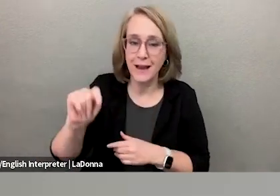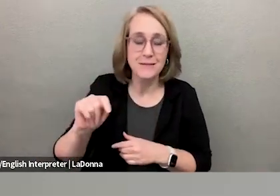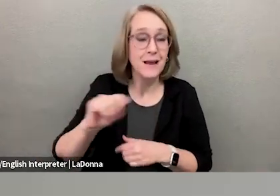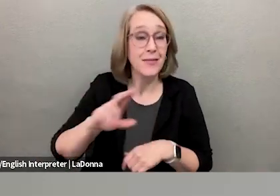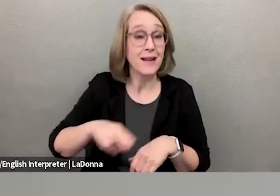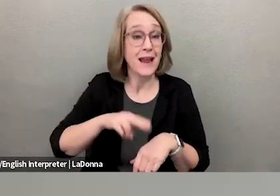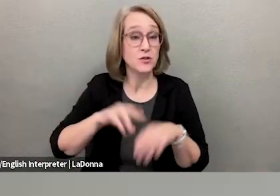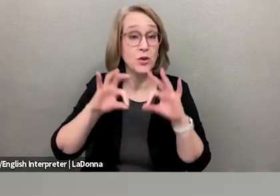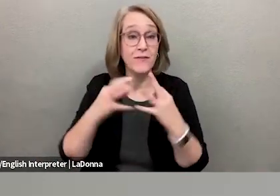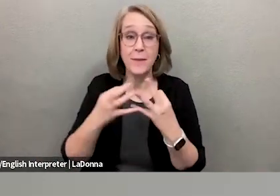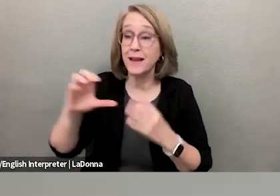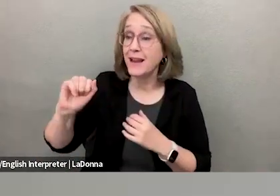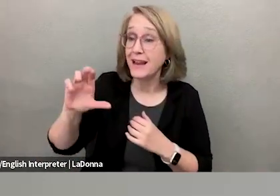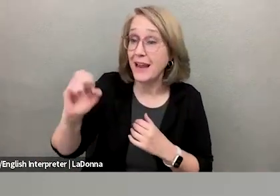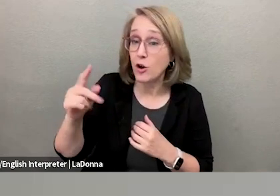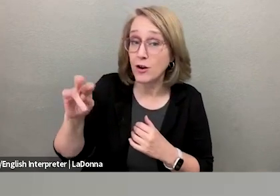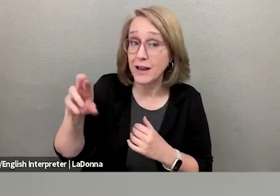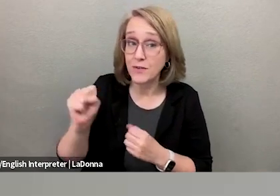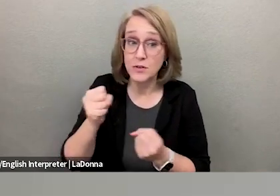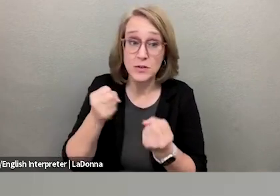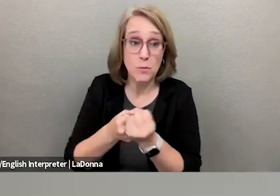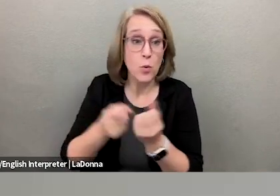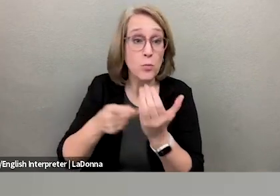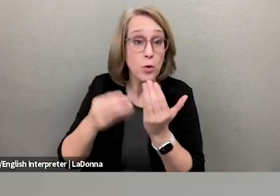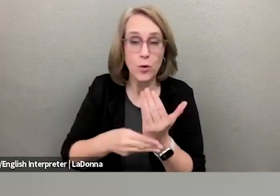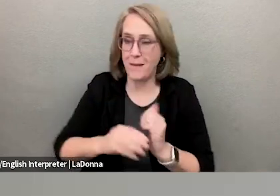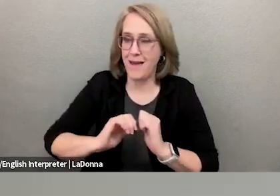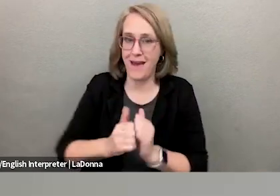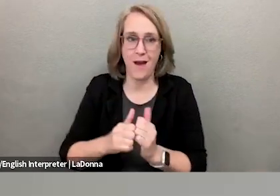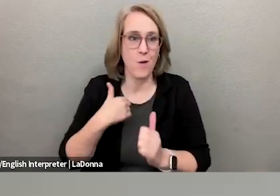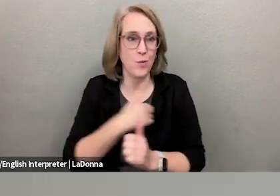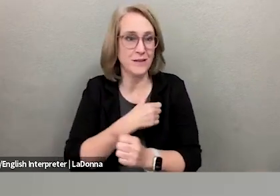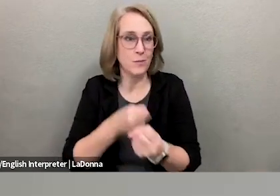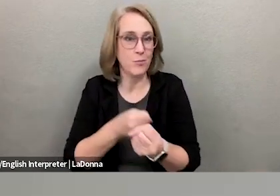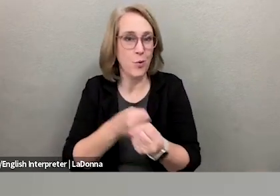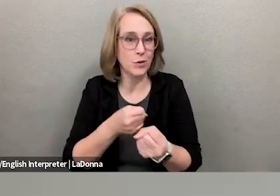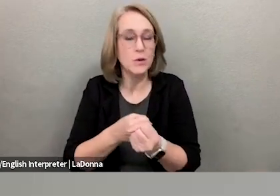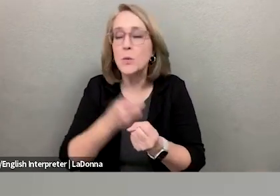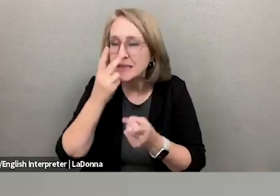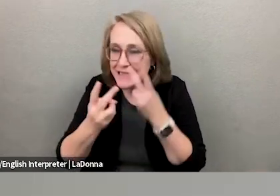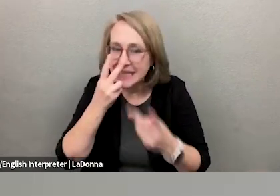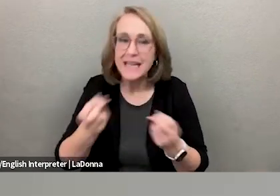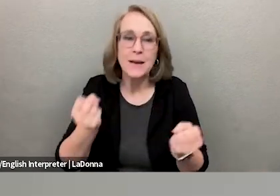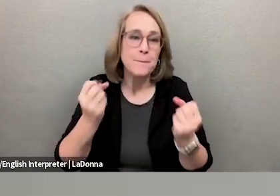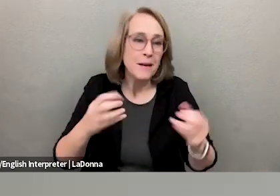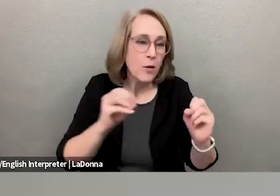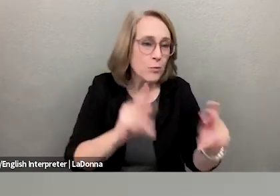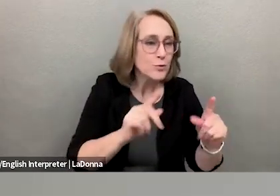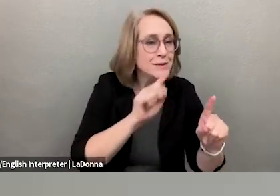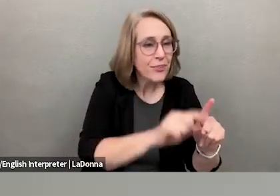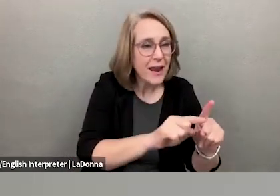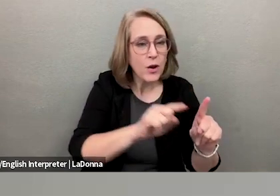are important. Looking at, again, ways Medicare can support family caregivers. There are opportunities there, as we've seen